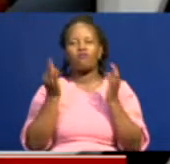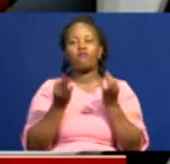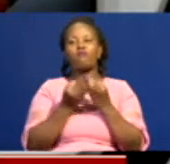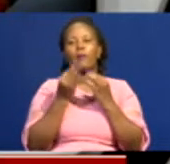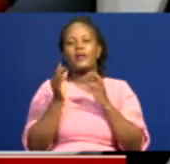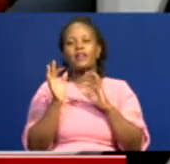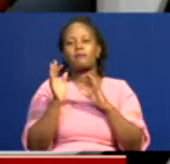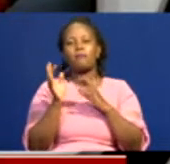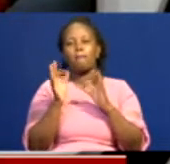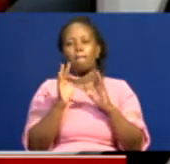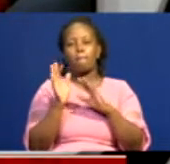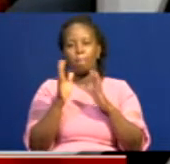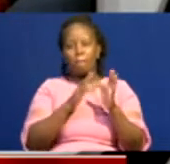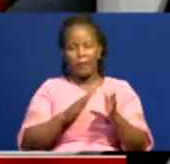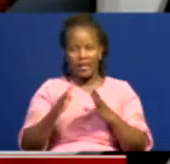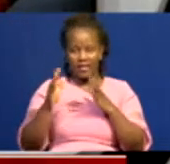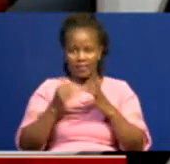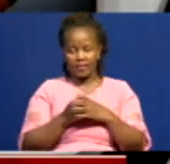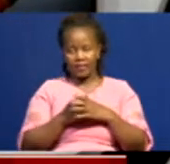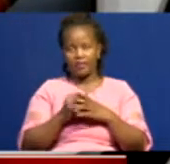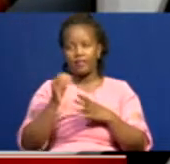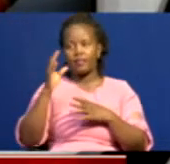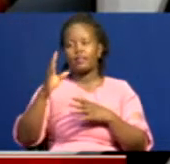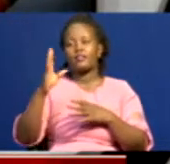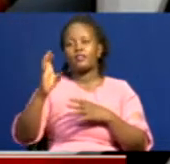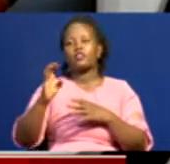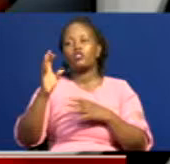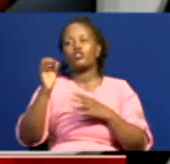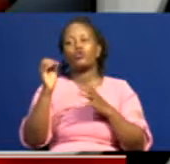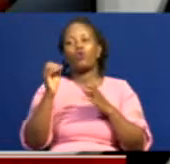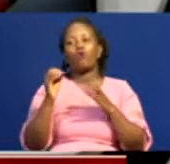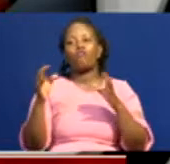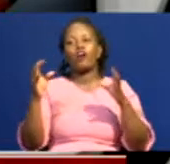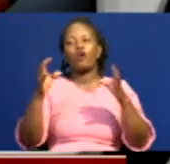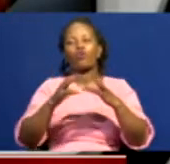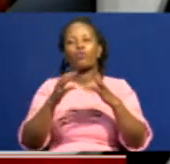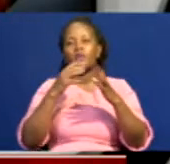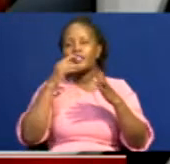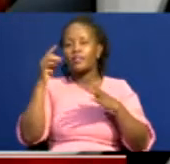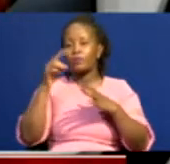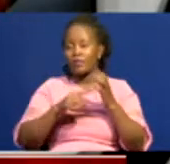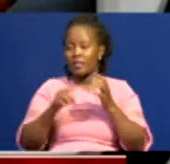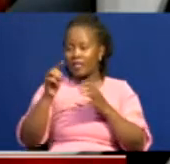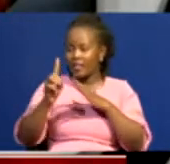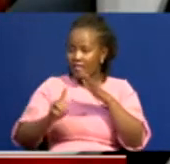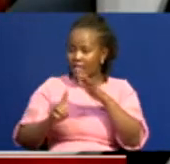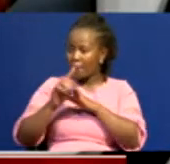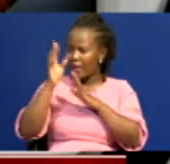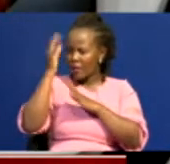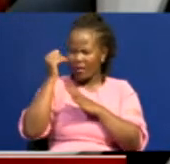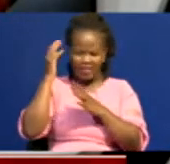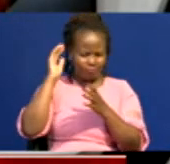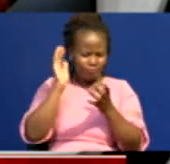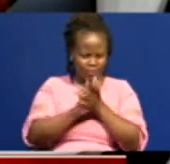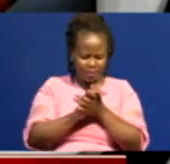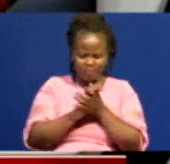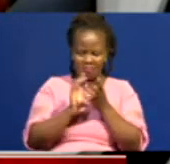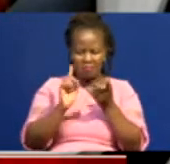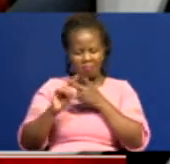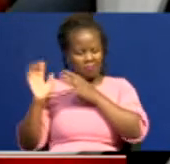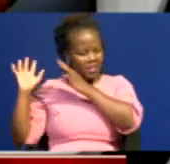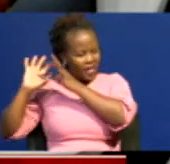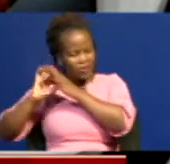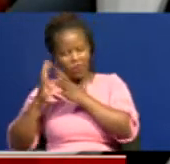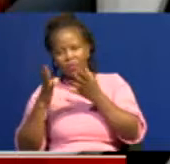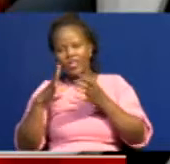to the Population Service Chief Executive Officer, Margaret Njenga, this is a result of cultural beliefs, illiteracy